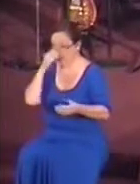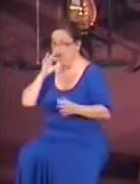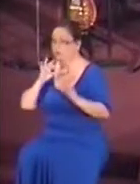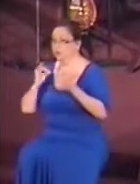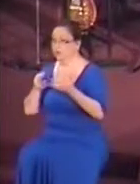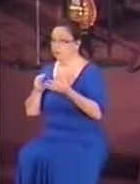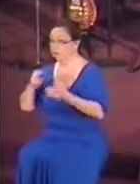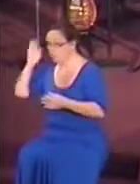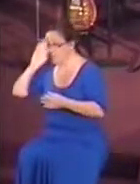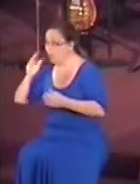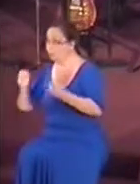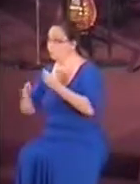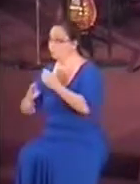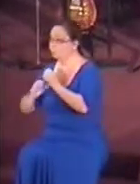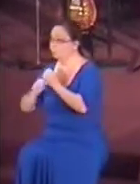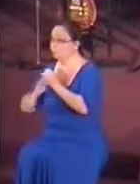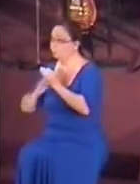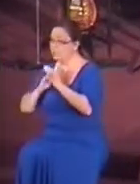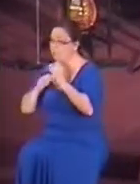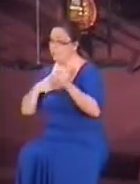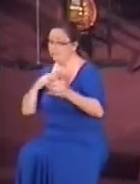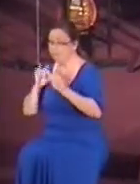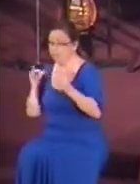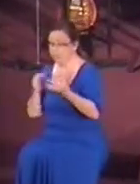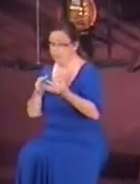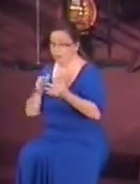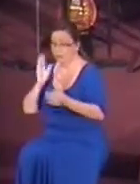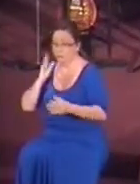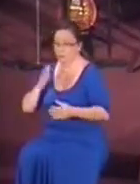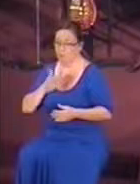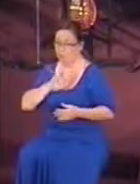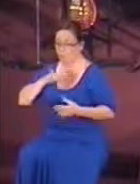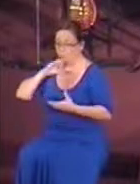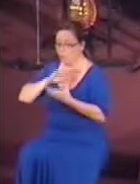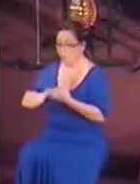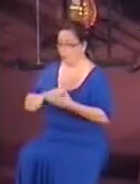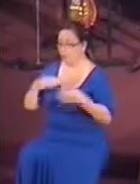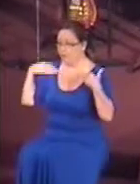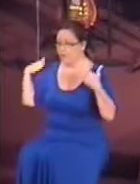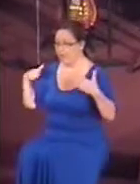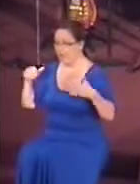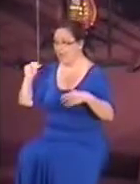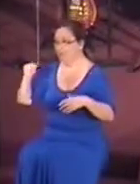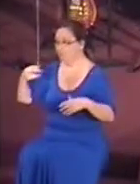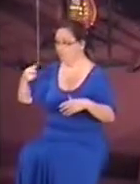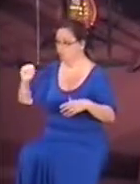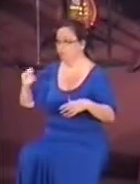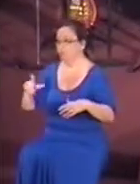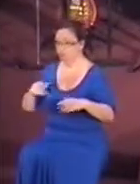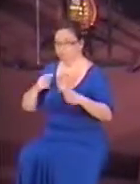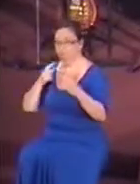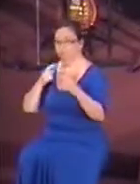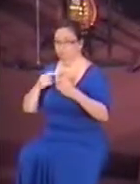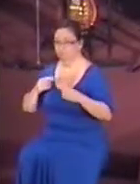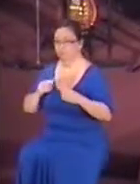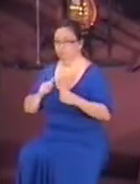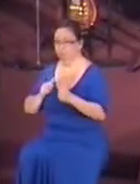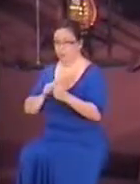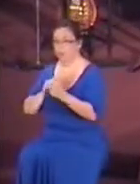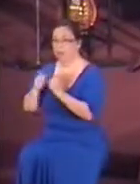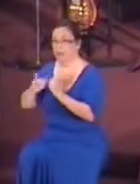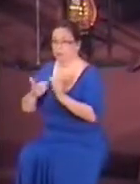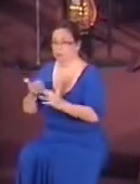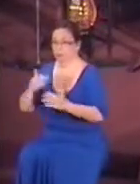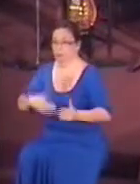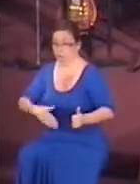protect my family? Will Angel make it through the pregnancy and everything be okay? And there was actually one brief moment when Angel actually